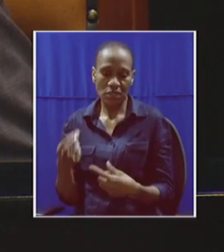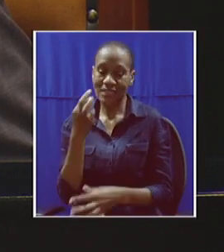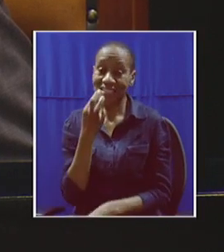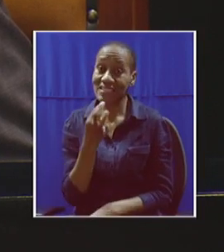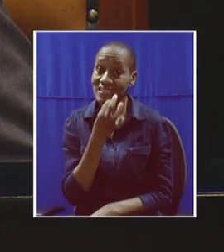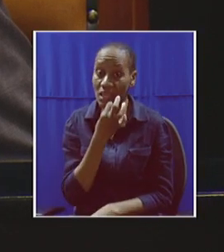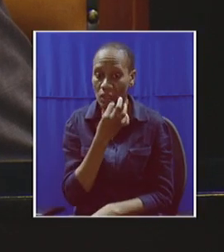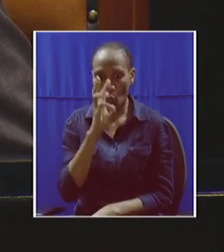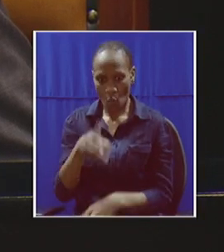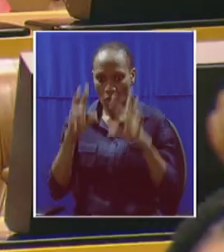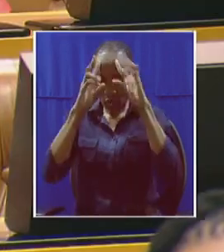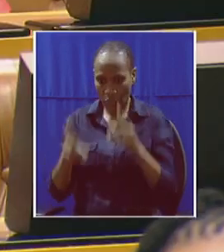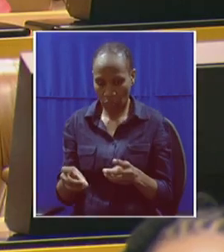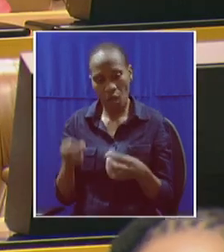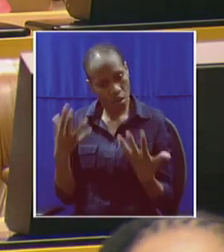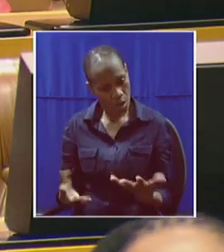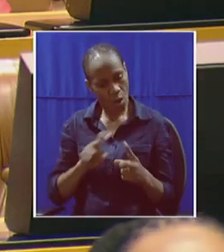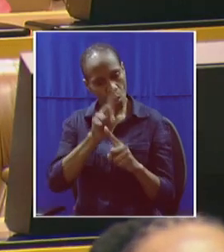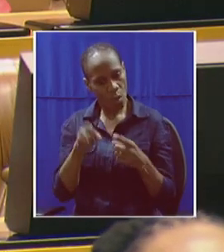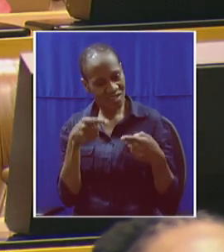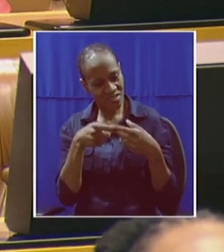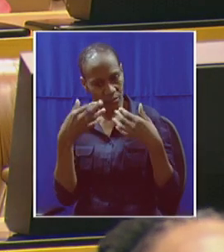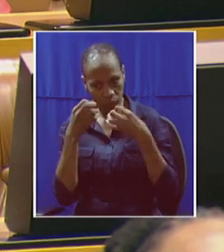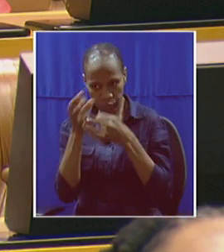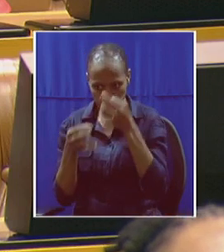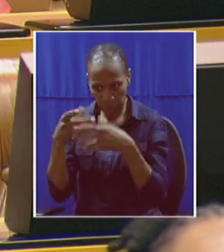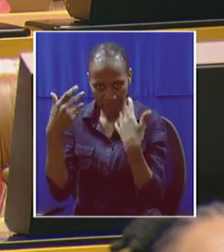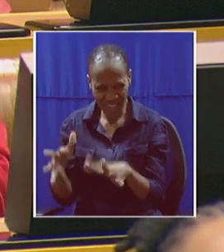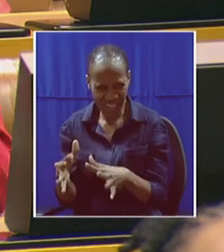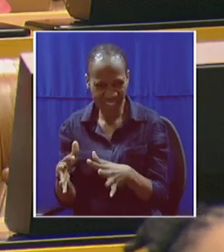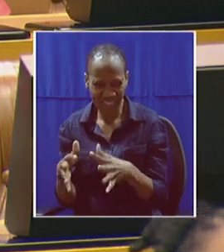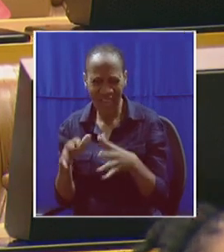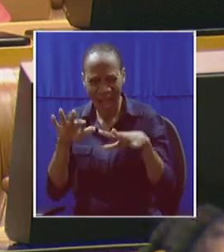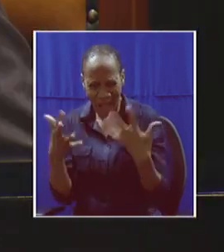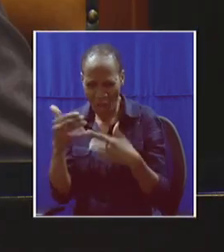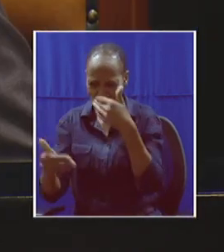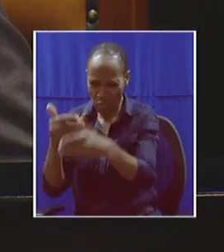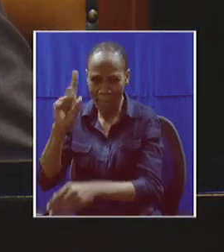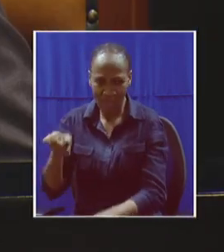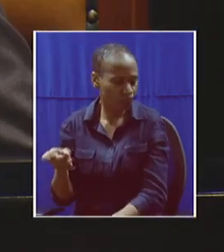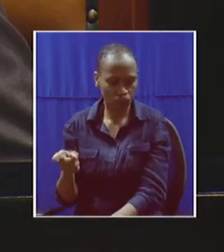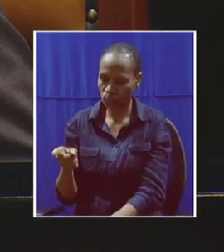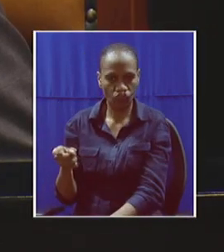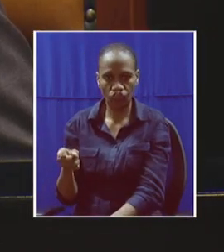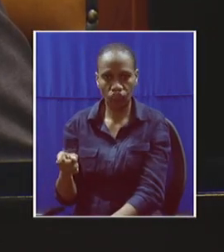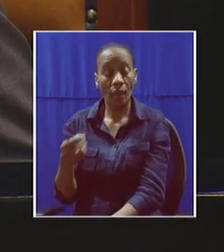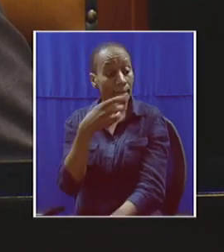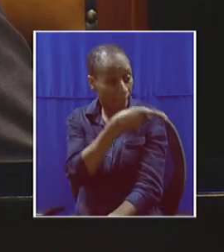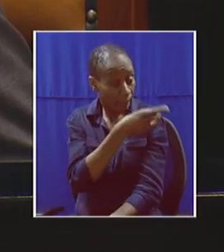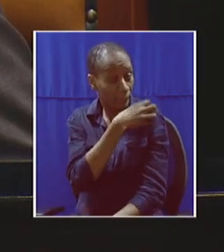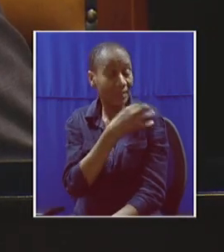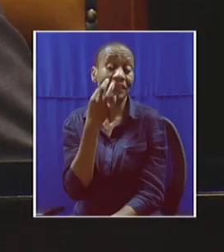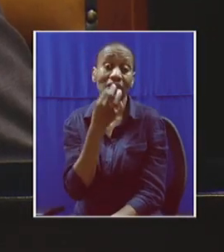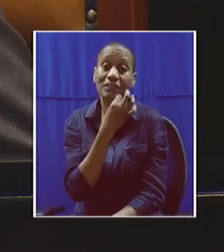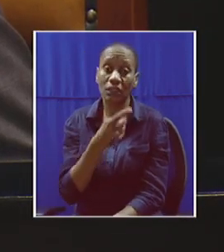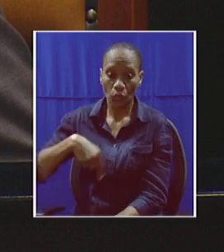to decide if a question has been answered or not but in line with what the original question was and what the minister said that